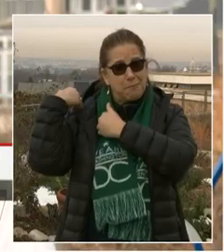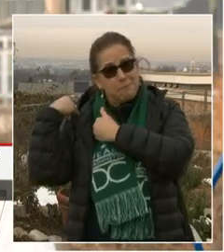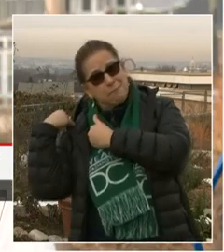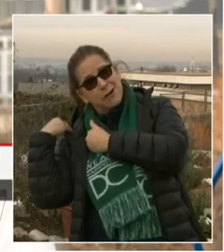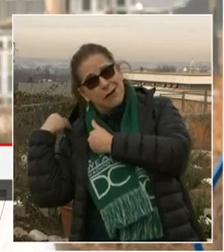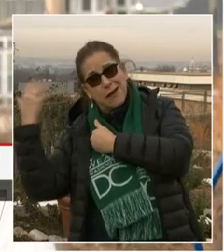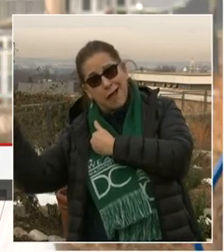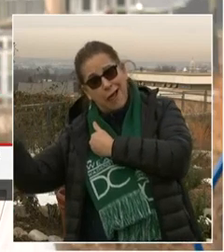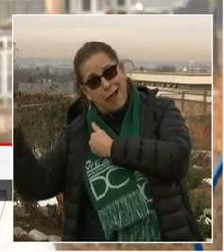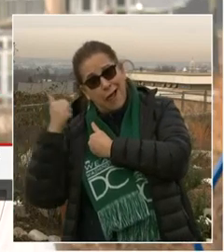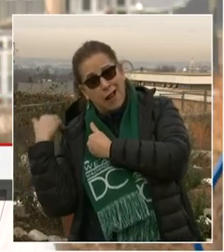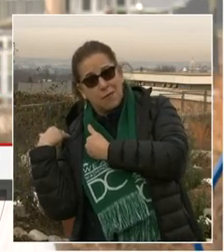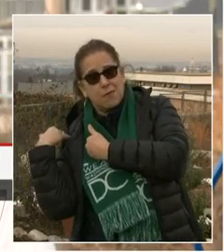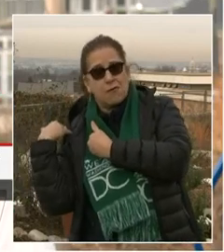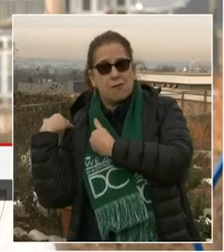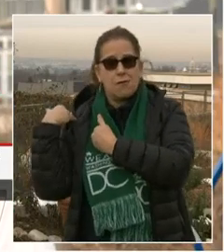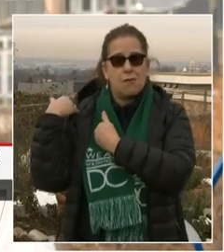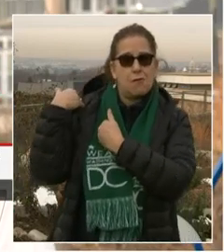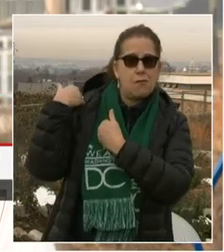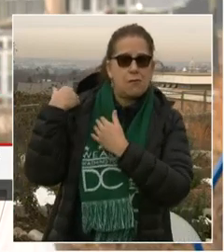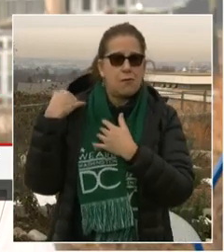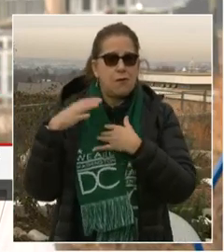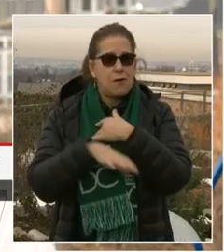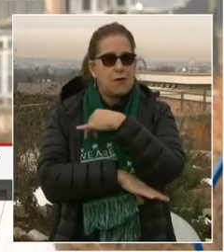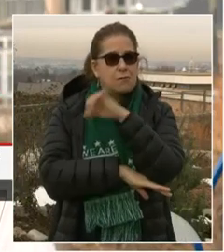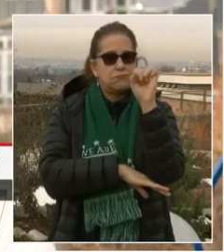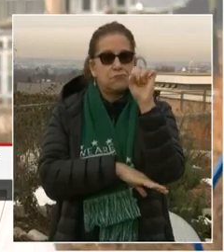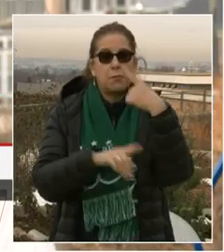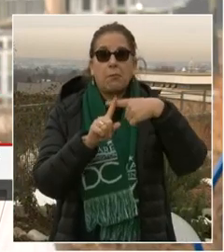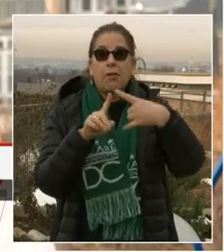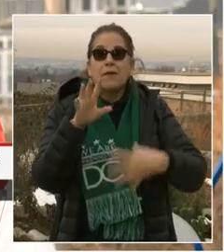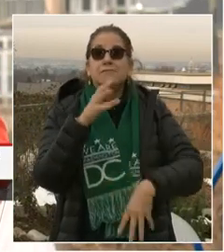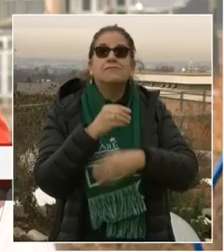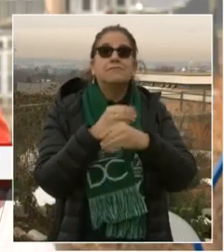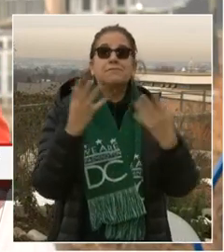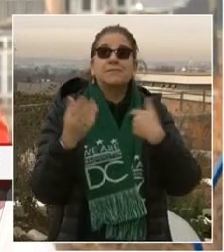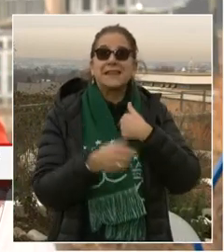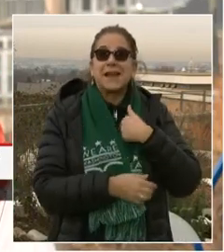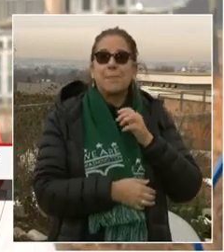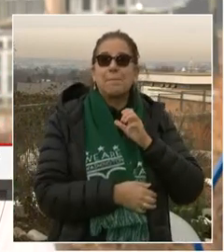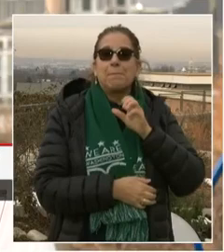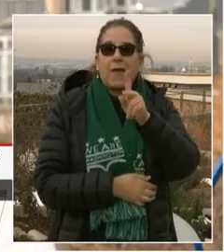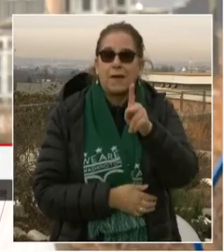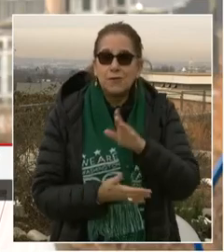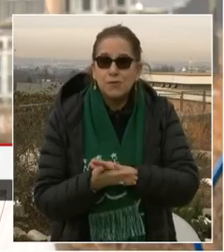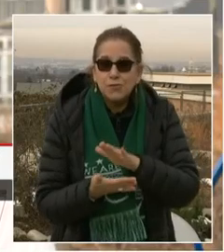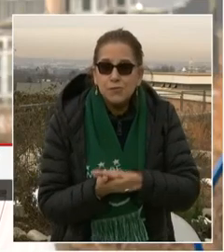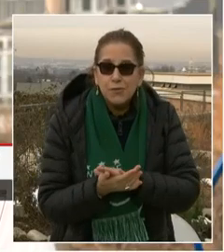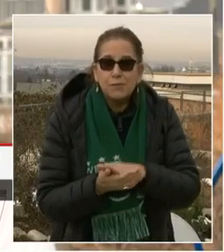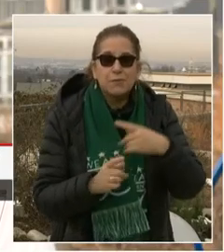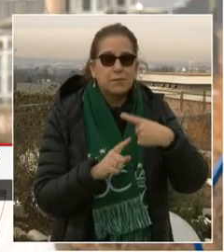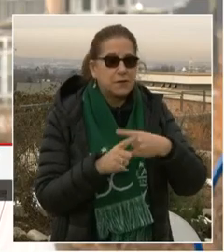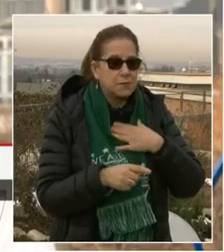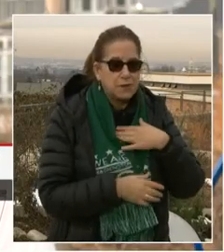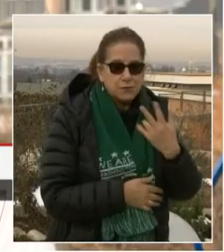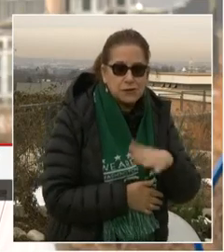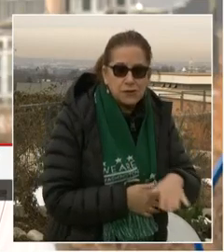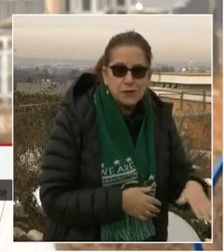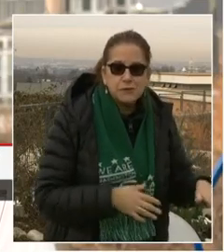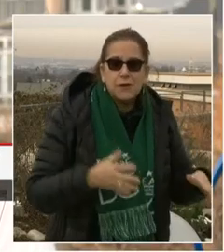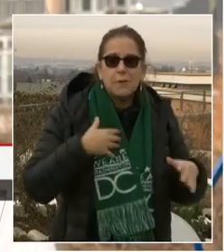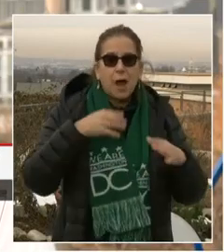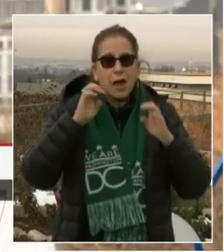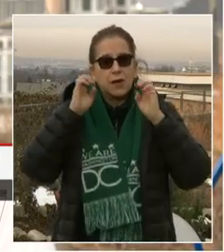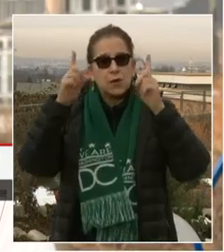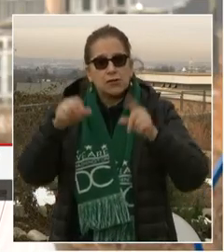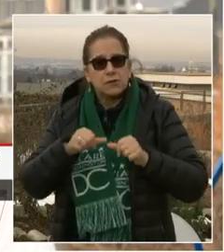to demonstrate to my children that education never stops. We're always learning. I want them to know that if I can do